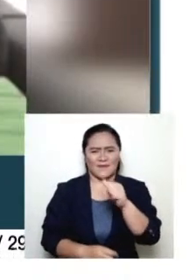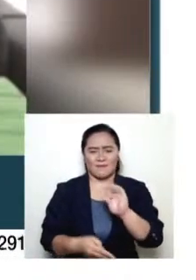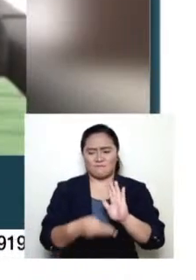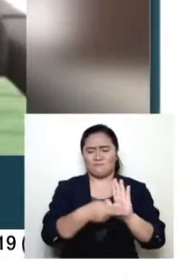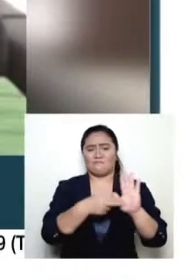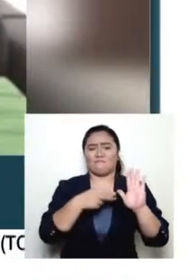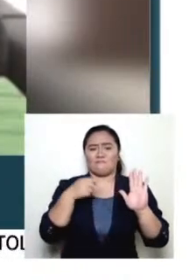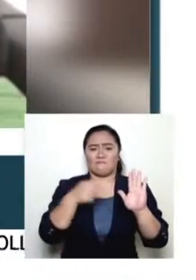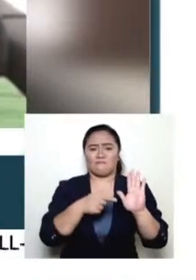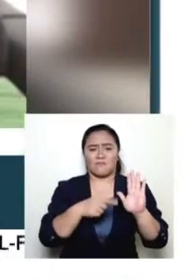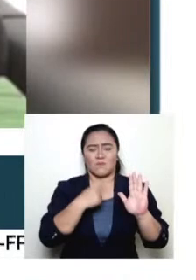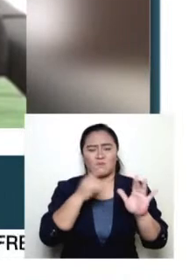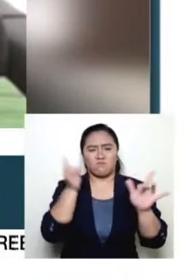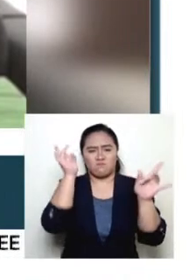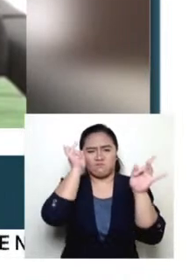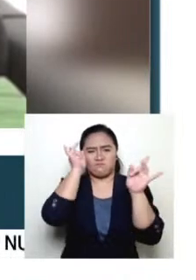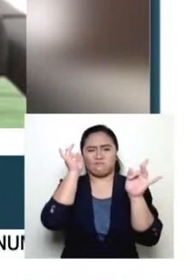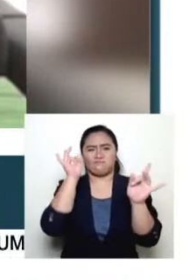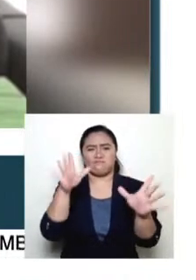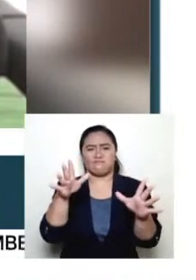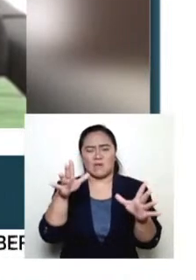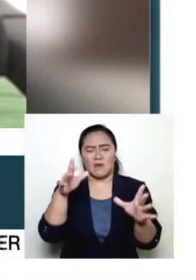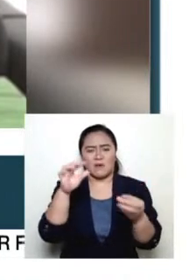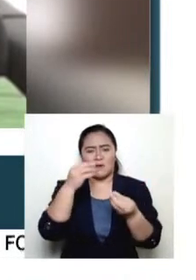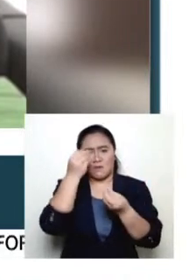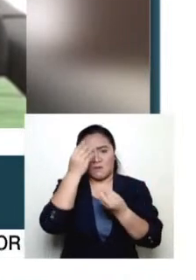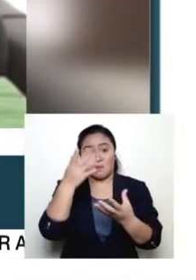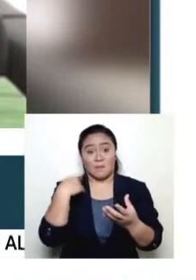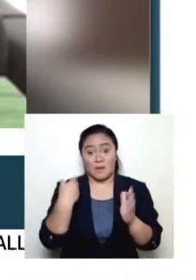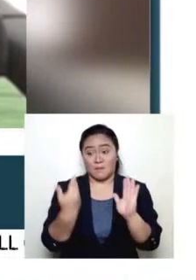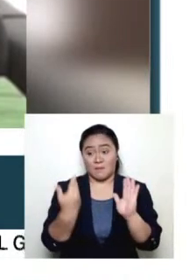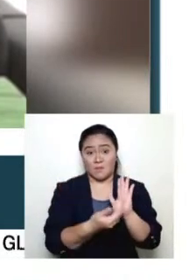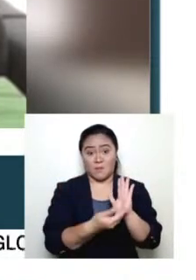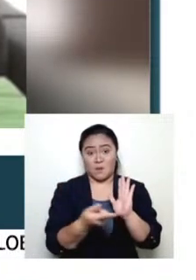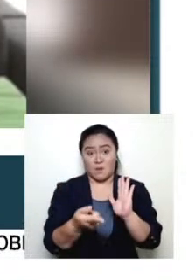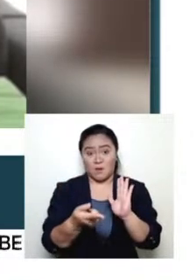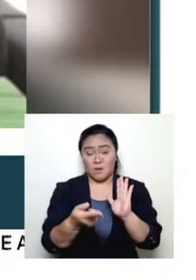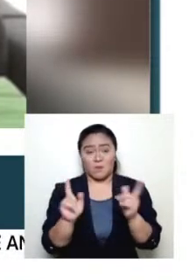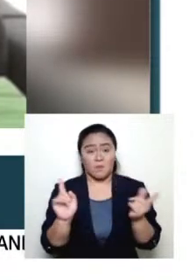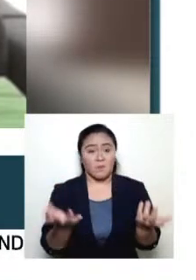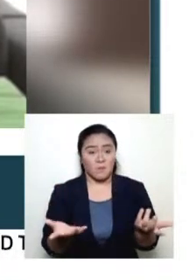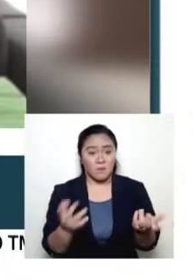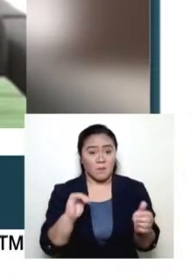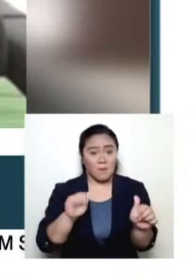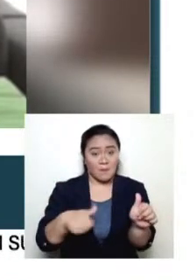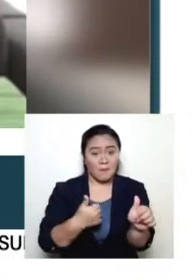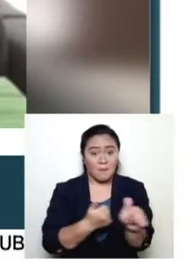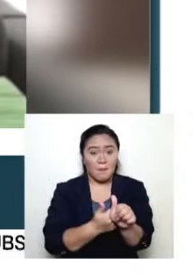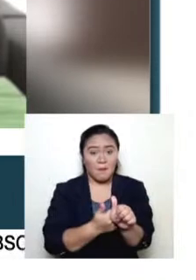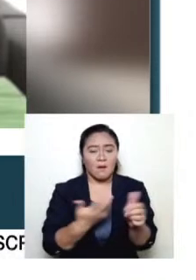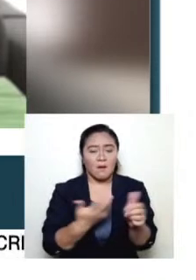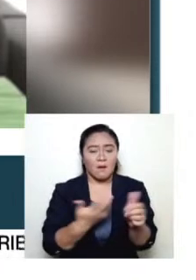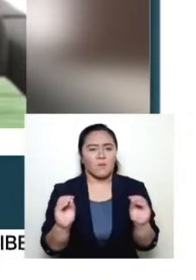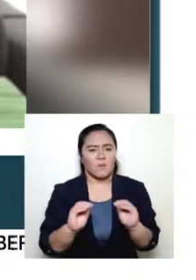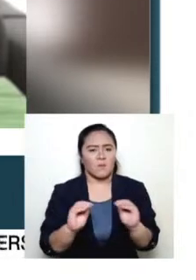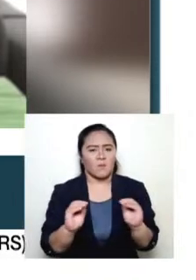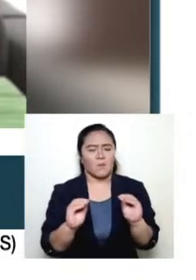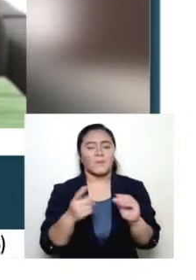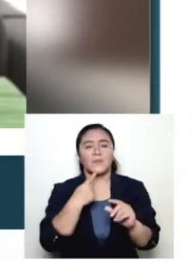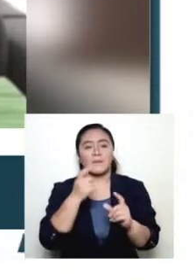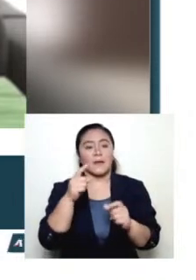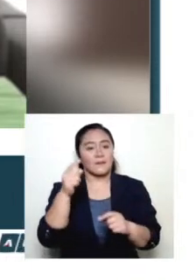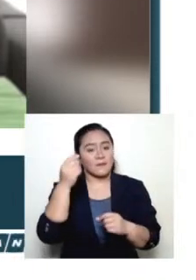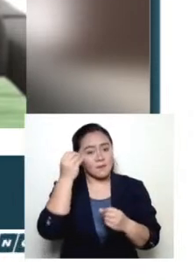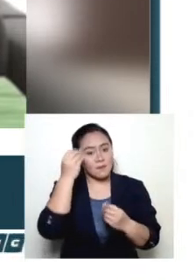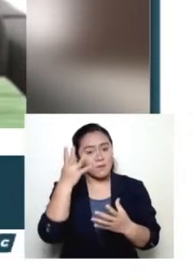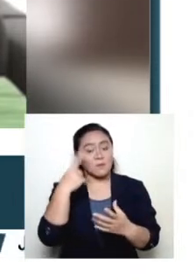very dangerous allegation and you must have evidence to back it up. But I am sure many of the, even I think, Bongbong